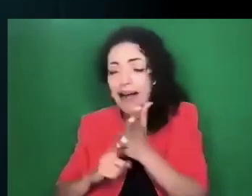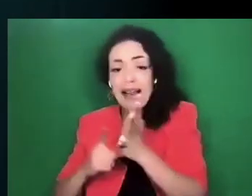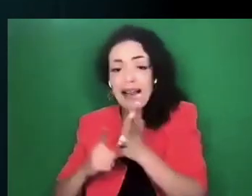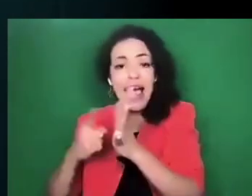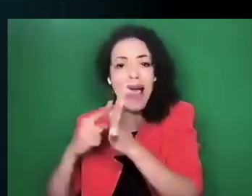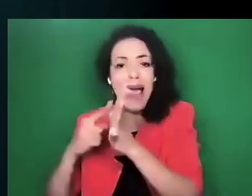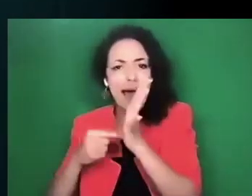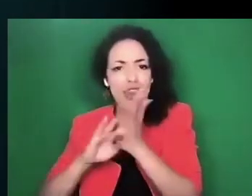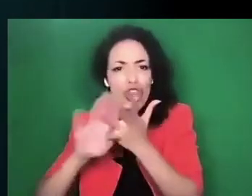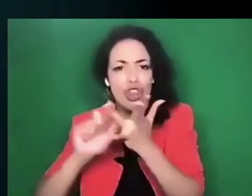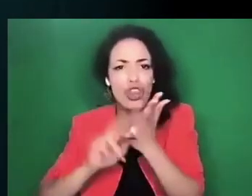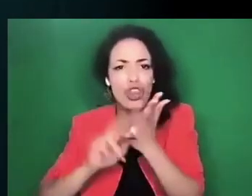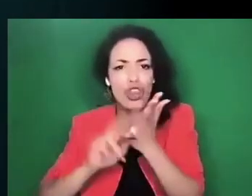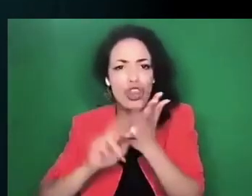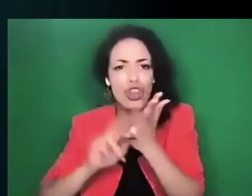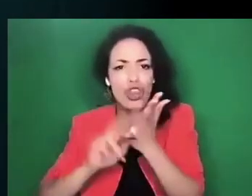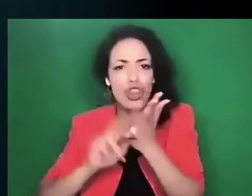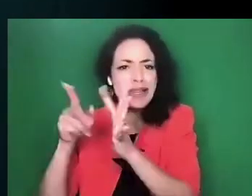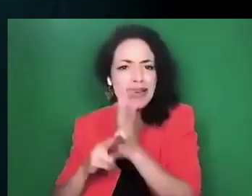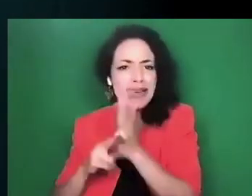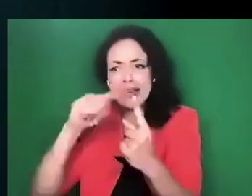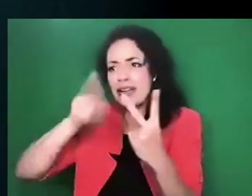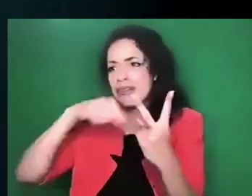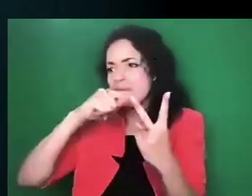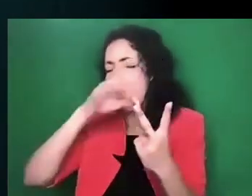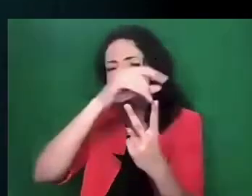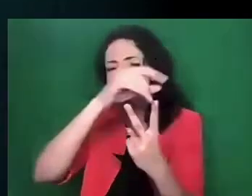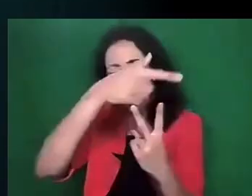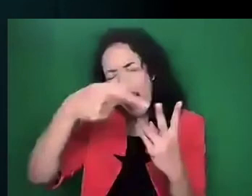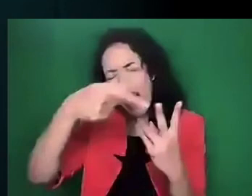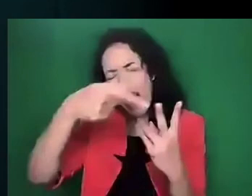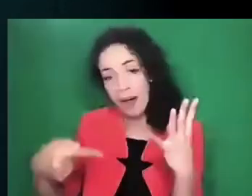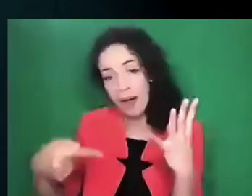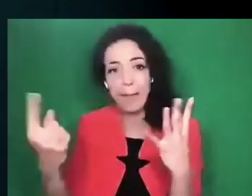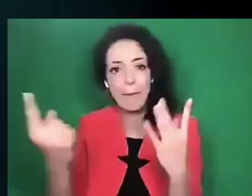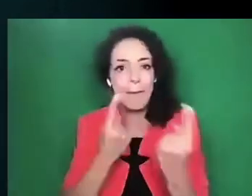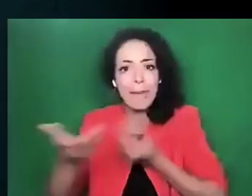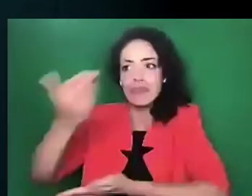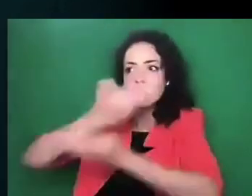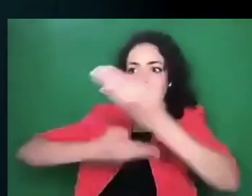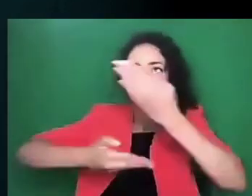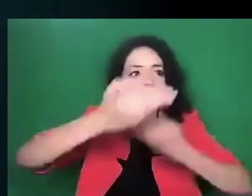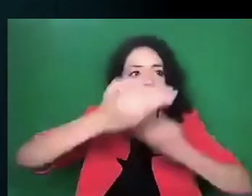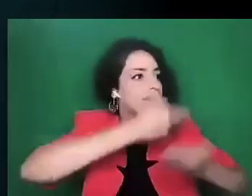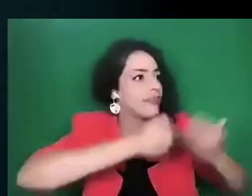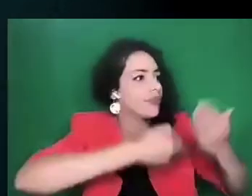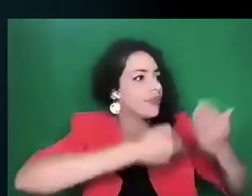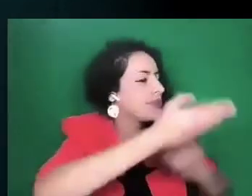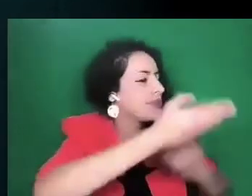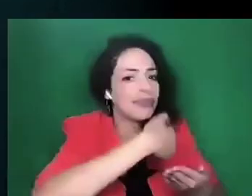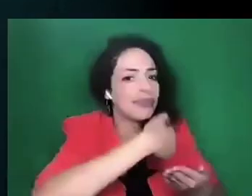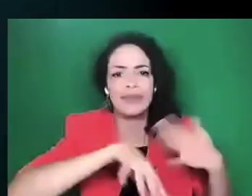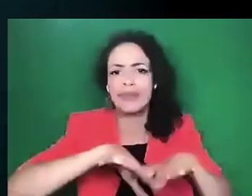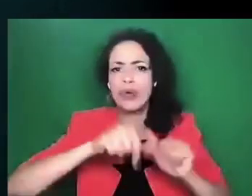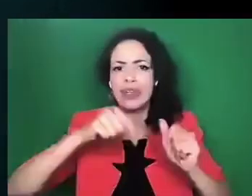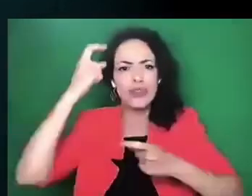started thinking of what still continues to exist from alternative performance genres, visual